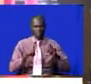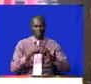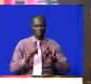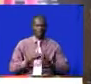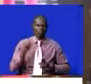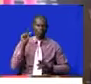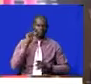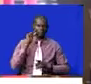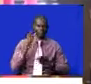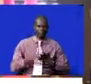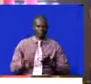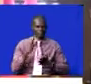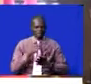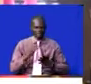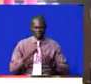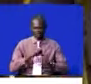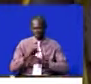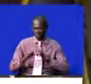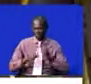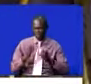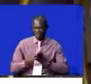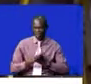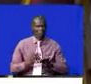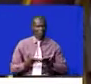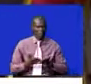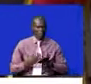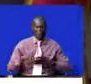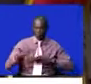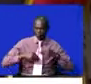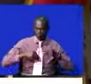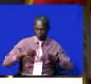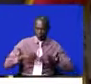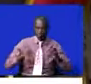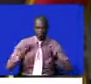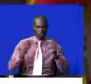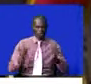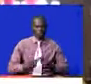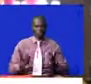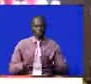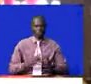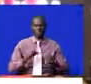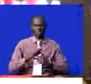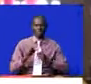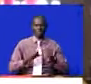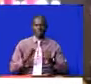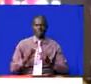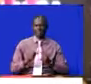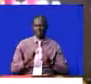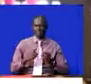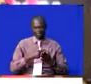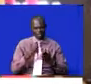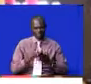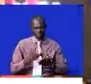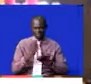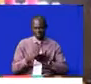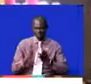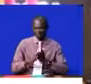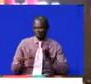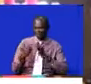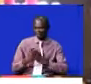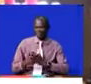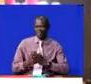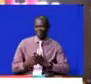inclusivity, and consideration of the marginalized group. Further updates regarding the rescheduled launch